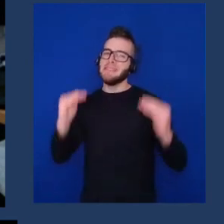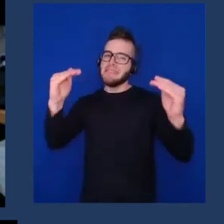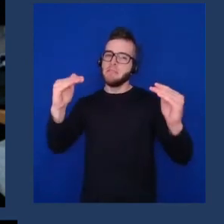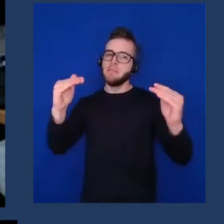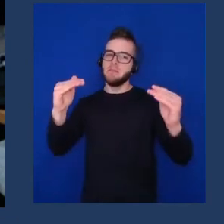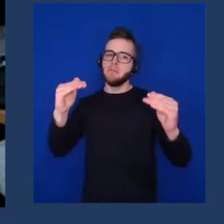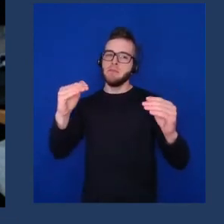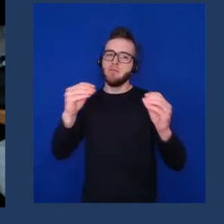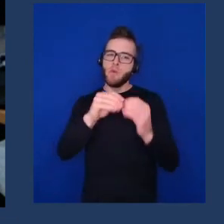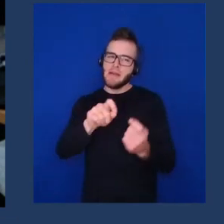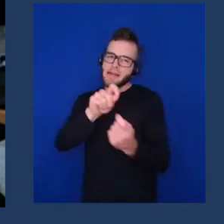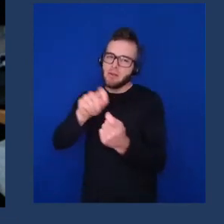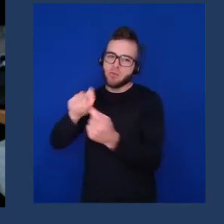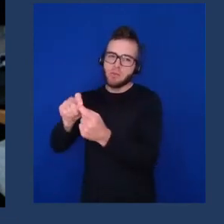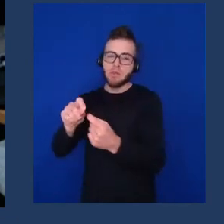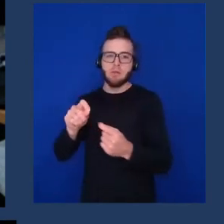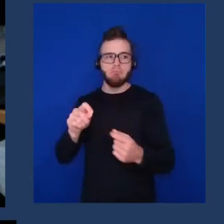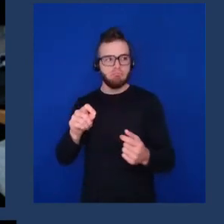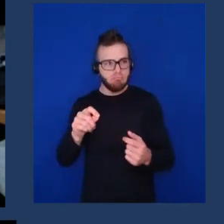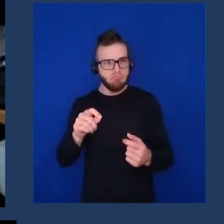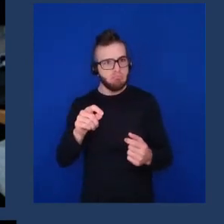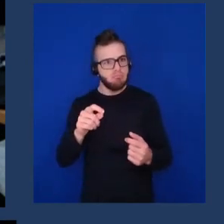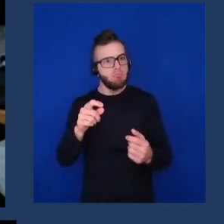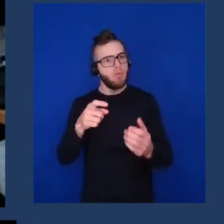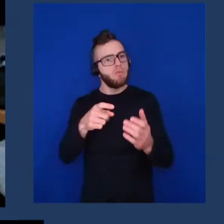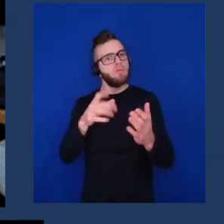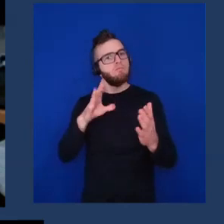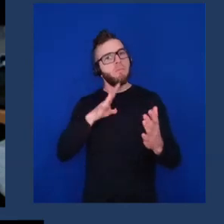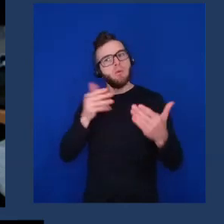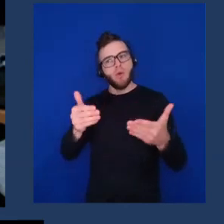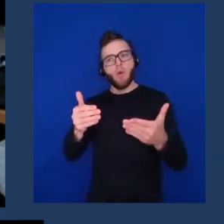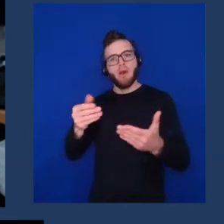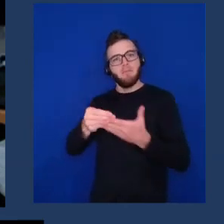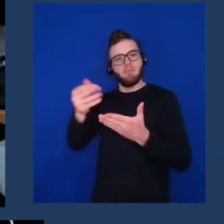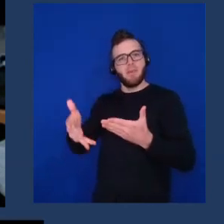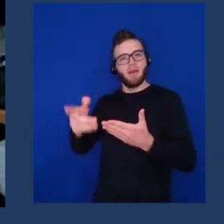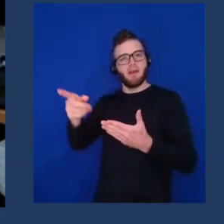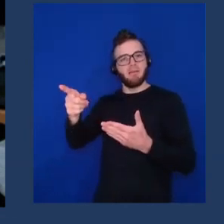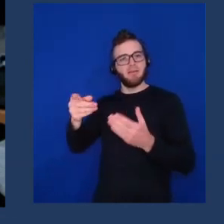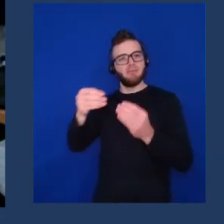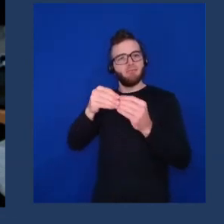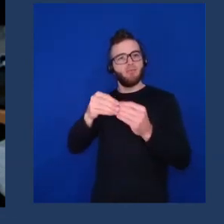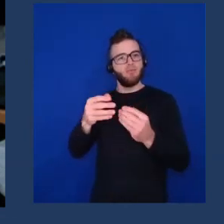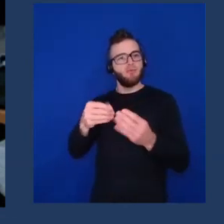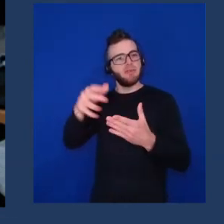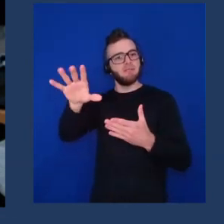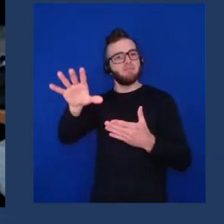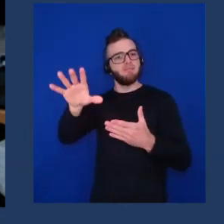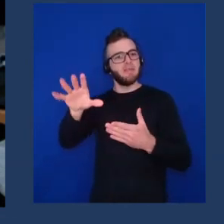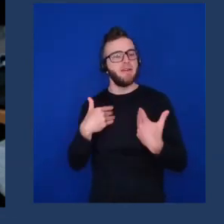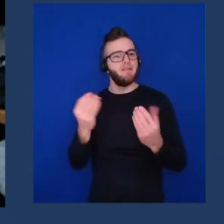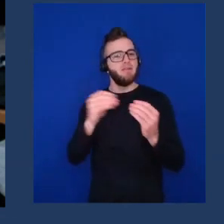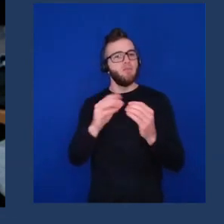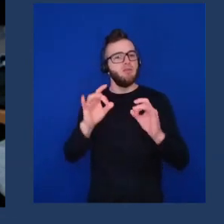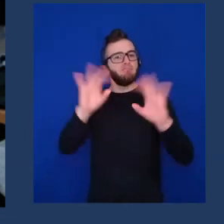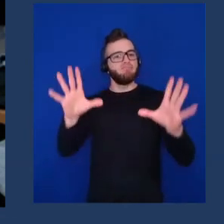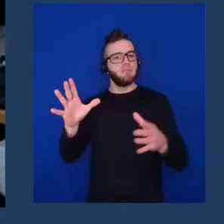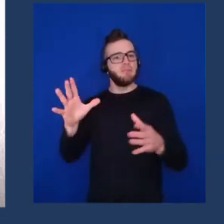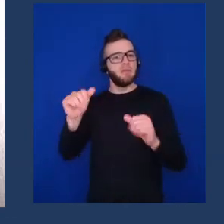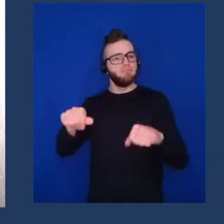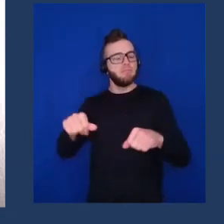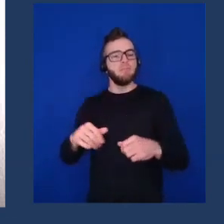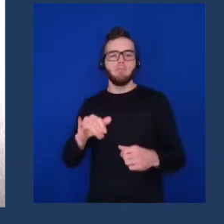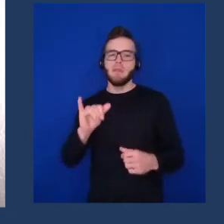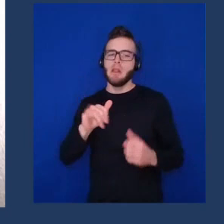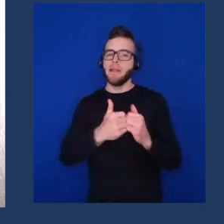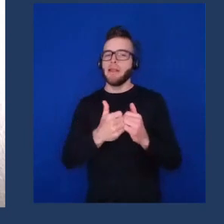that would be a place where, yeah, go buy the more expensive one that has better capabilities. That's the way many markets work. Great. And the last